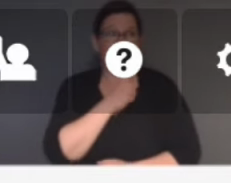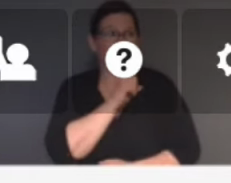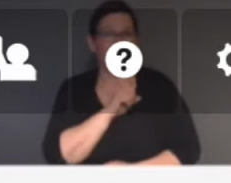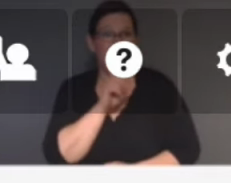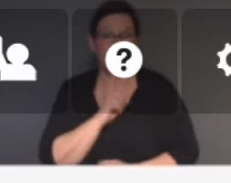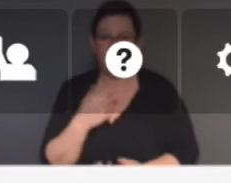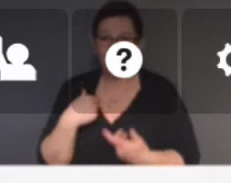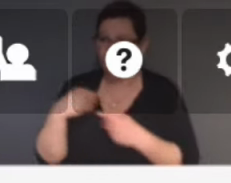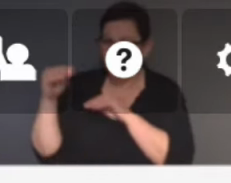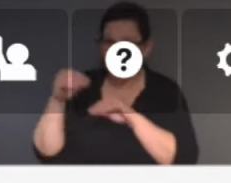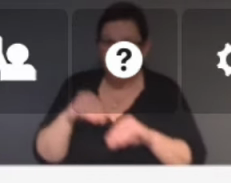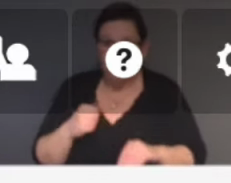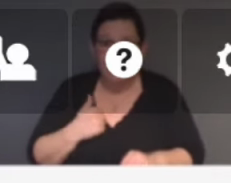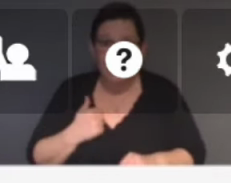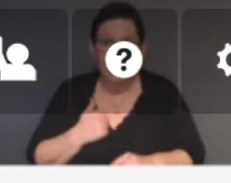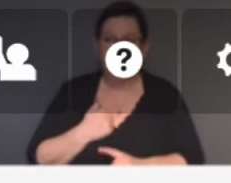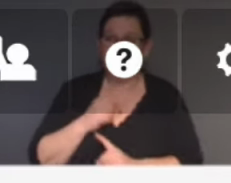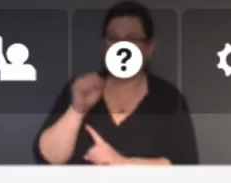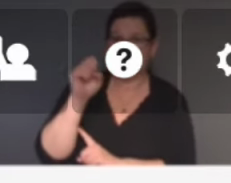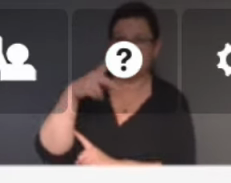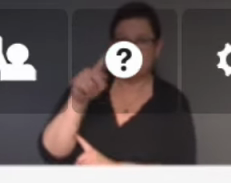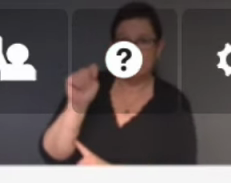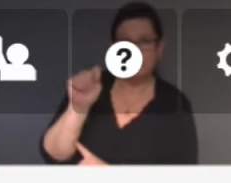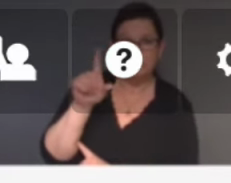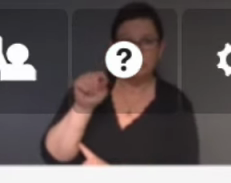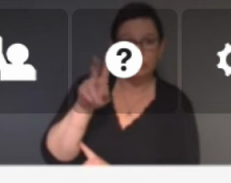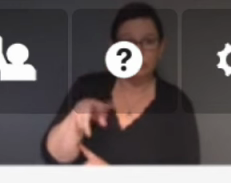eligible for the Canada Child Benefits?